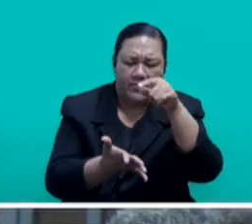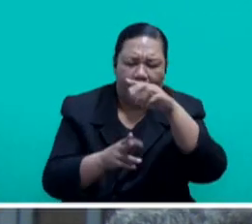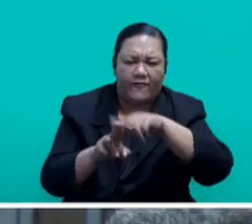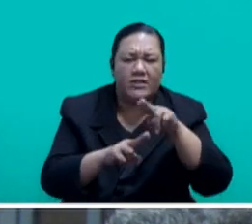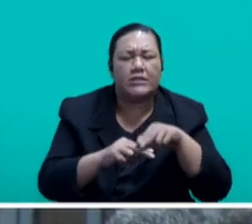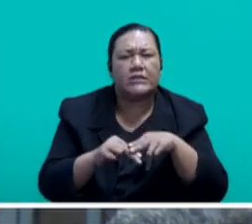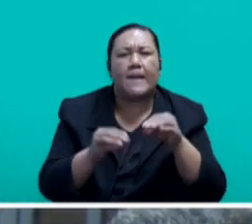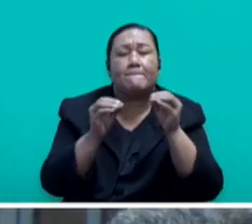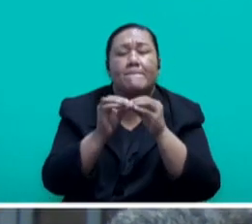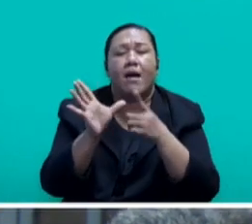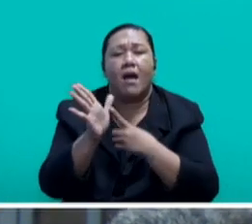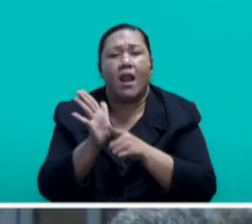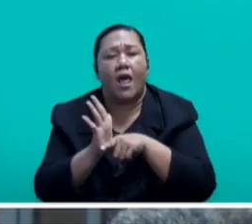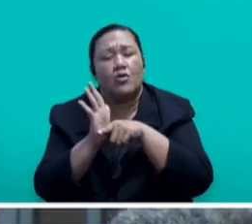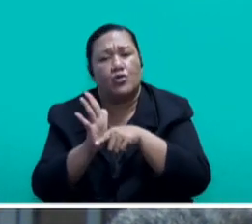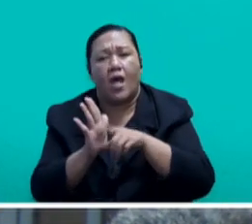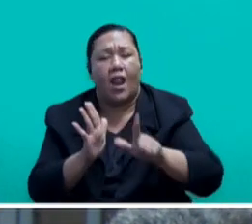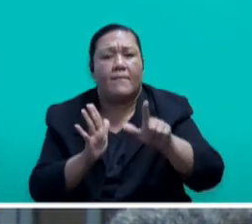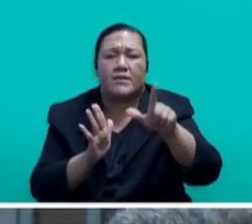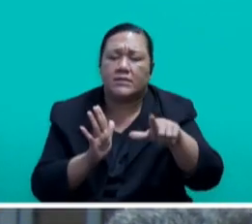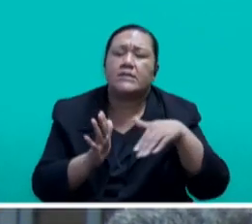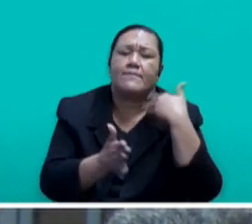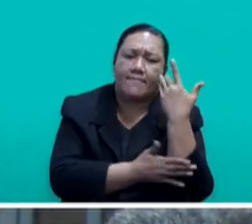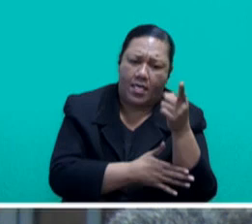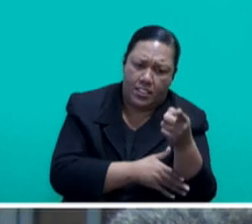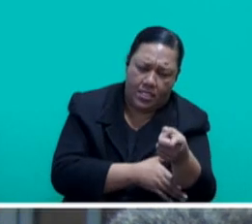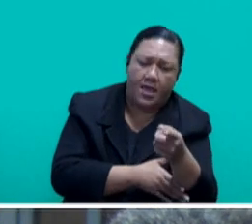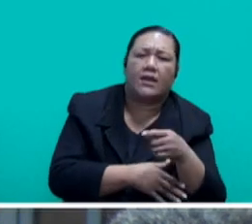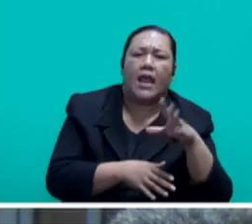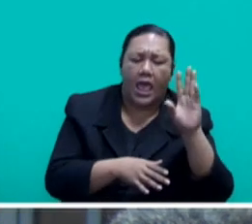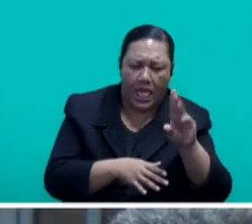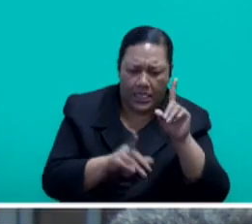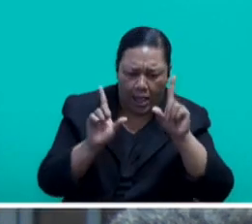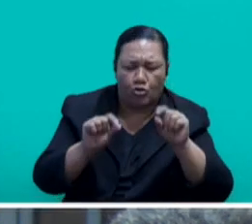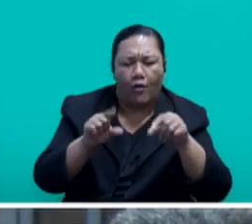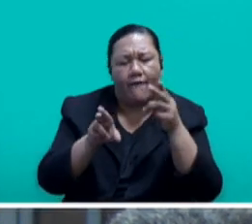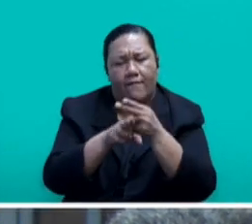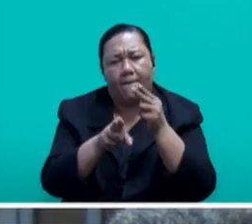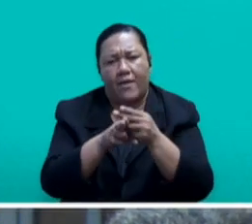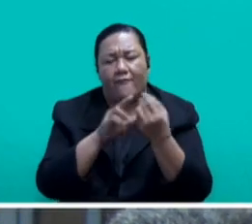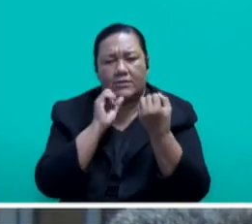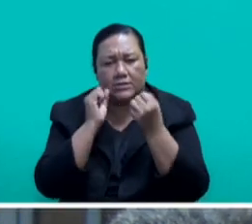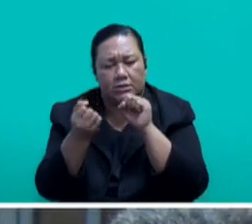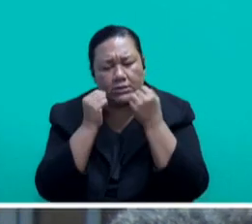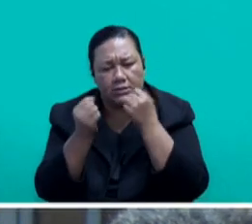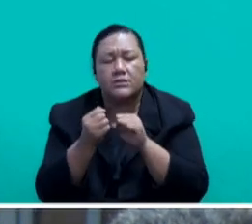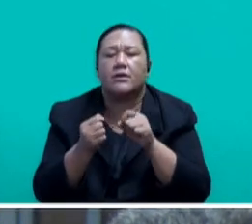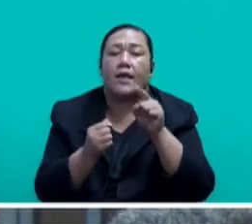Ba, and Lambasa, still relies on this industry. And I'm confident that with the allocation